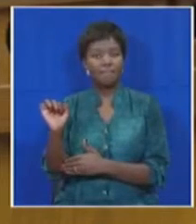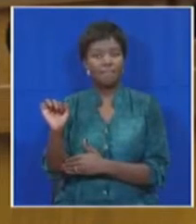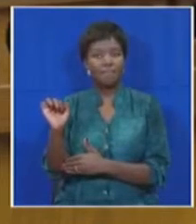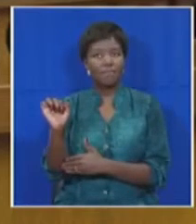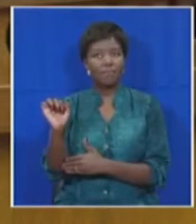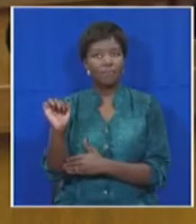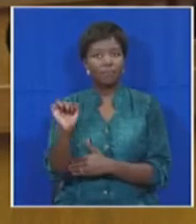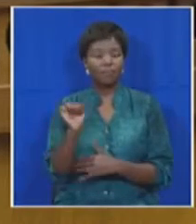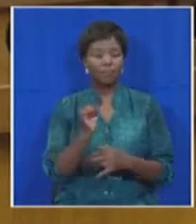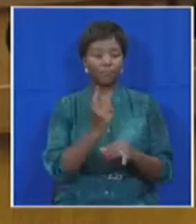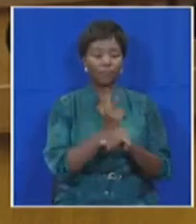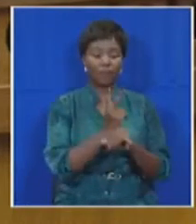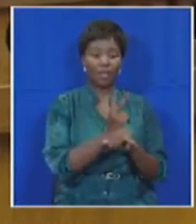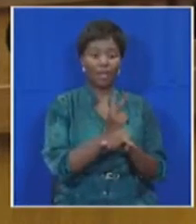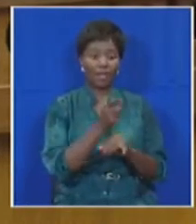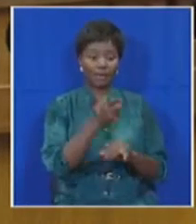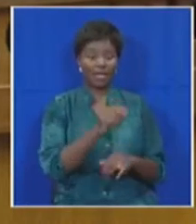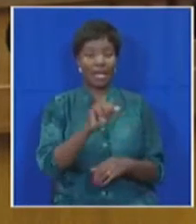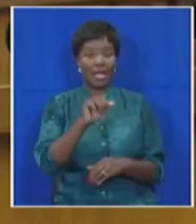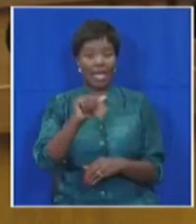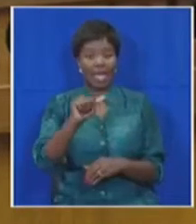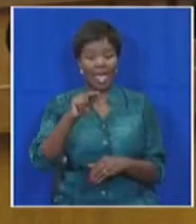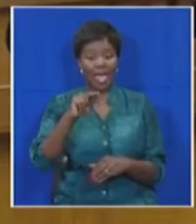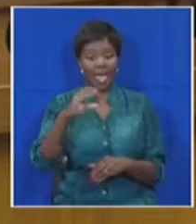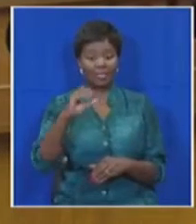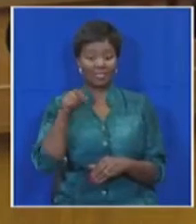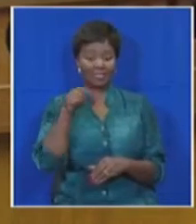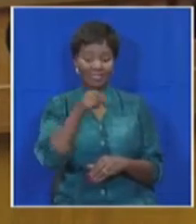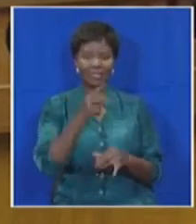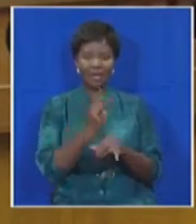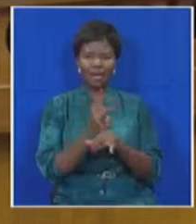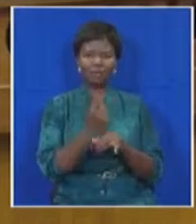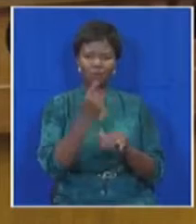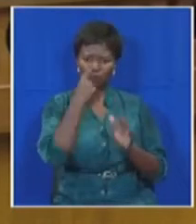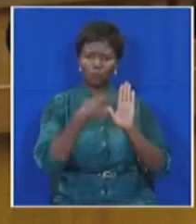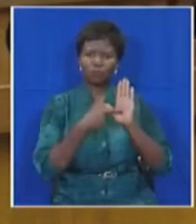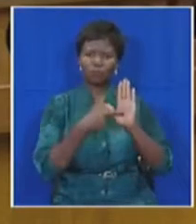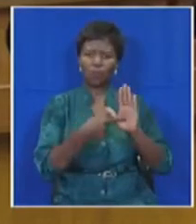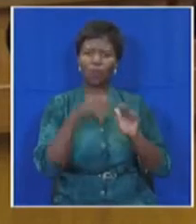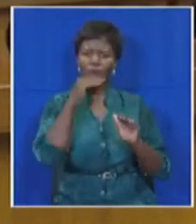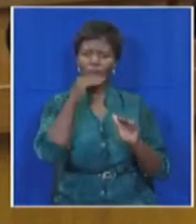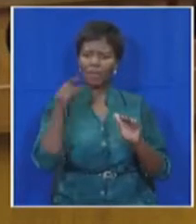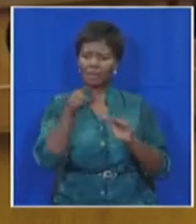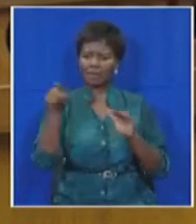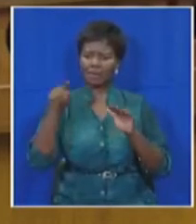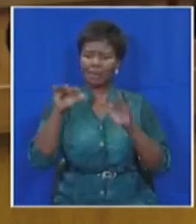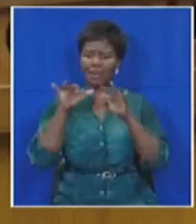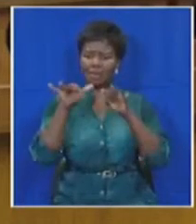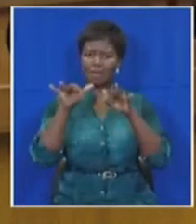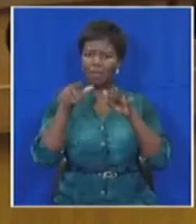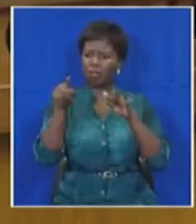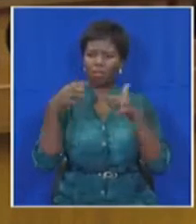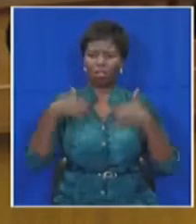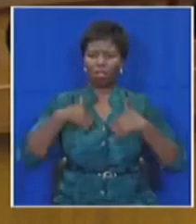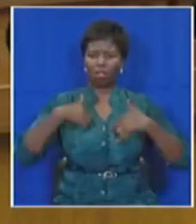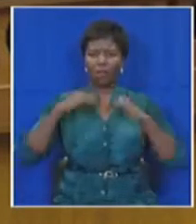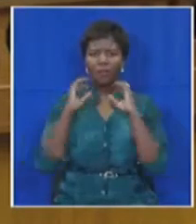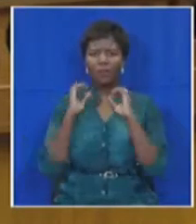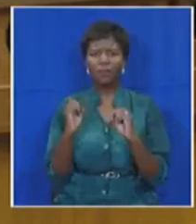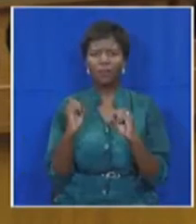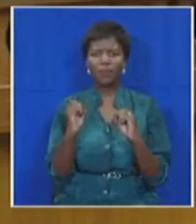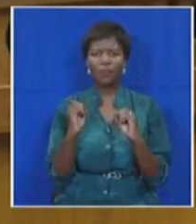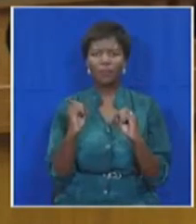At a stroke, the ANC showed what it really thinks about the vulnerable members of our society. You